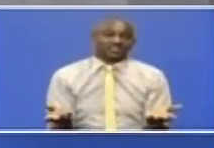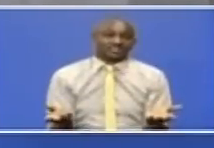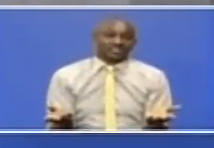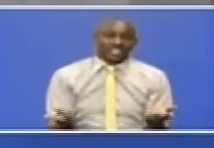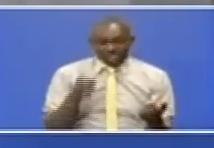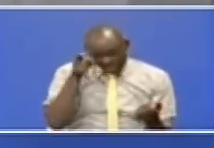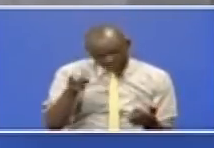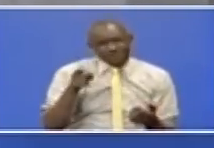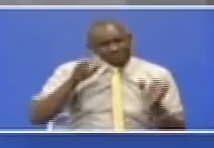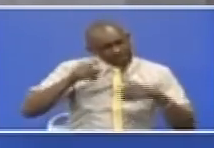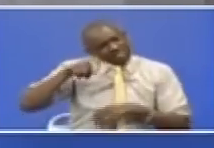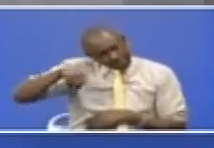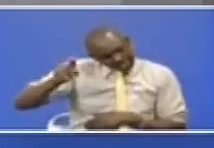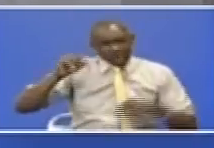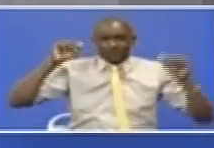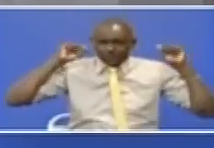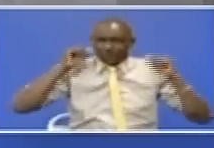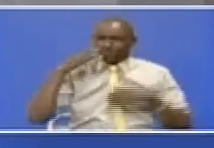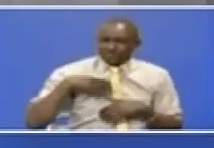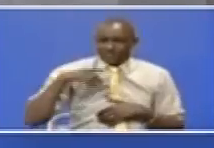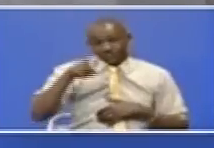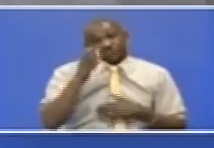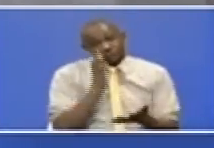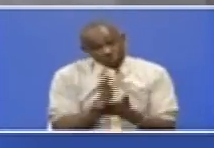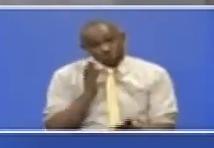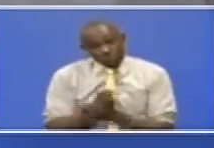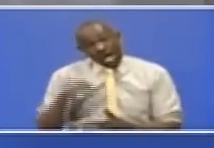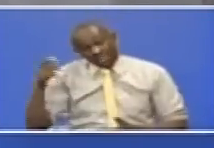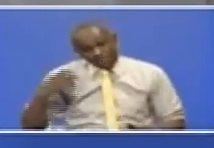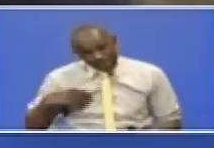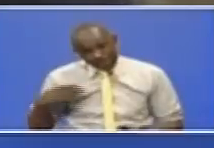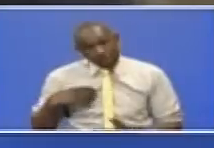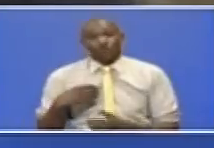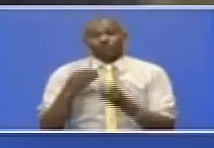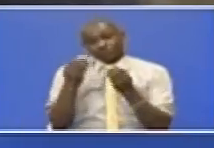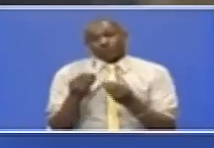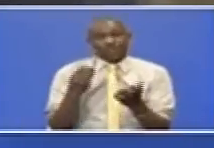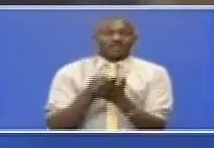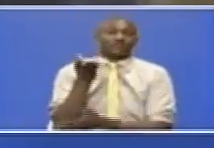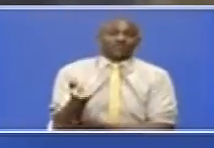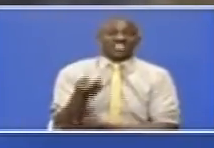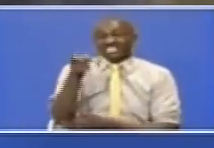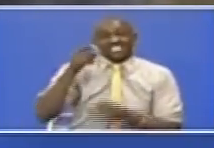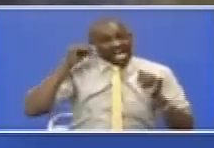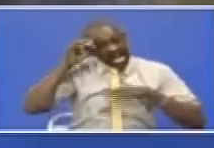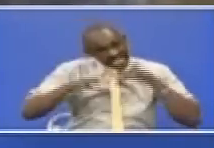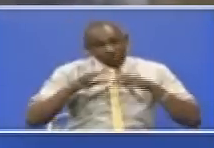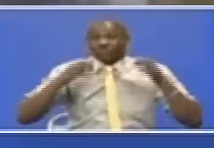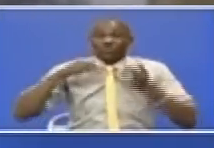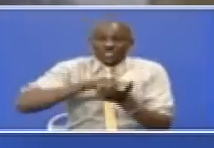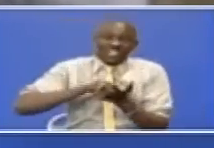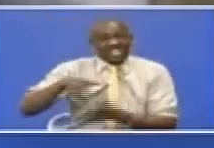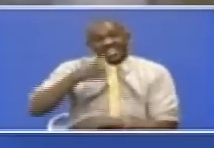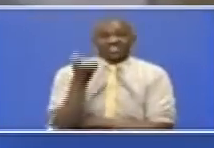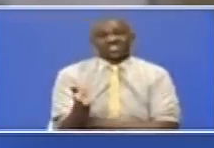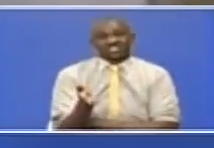those farmers are basically at the mercy of climate and weather. These animals weaken in the range runs,